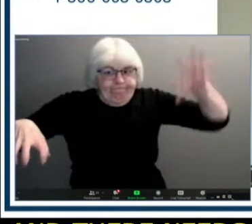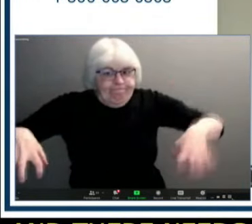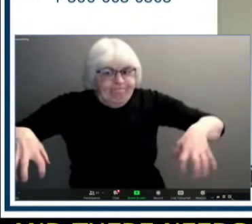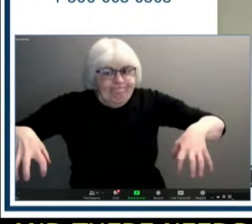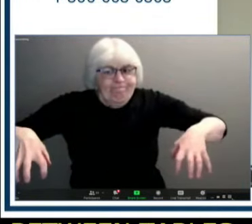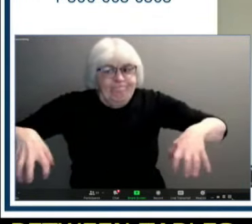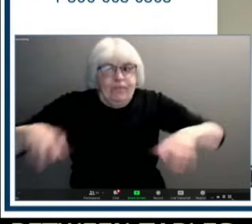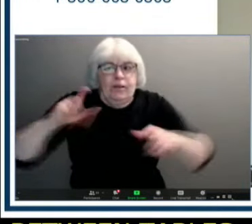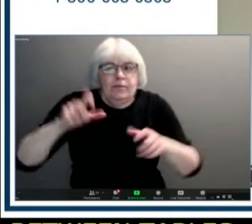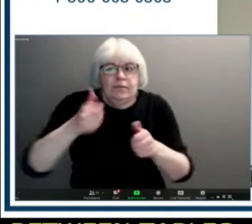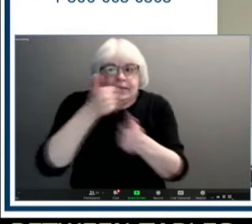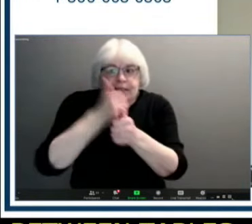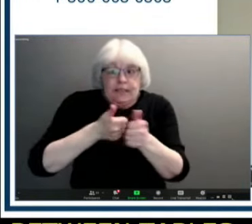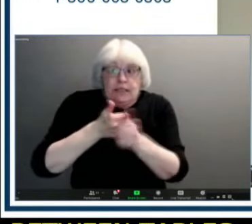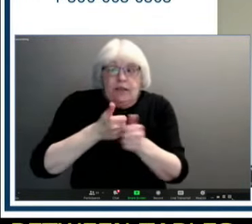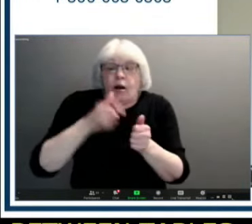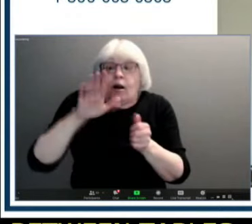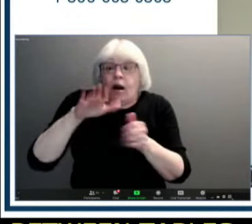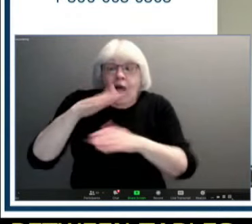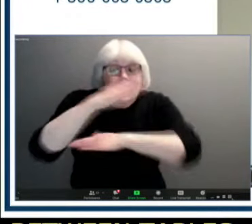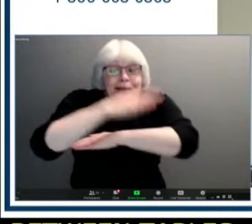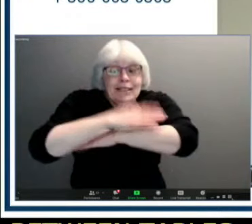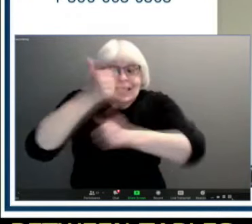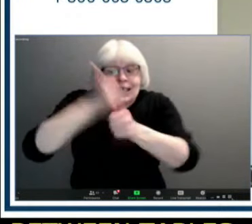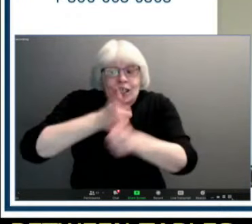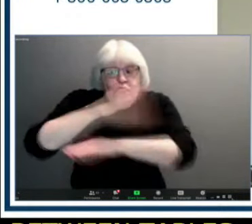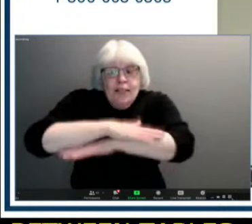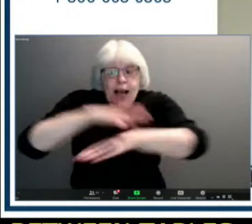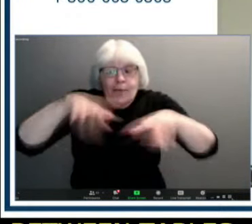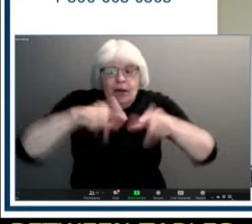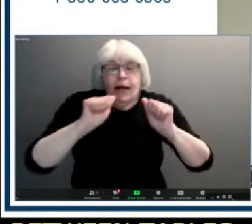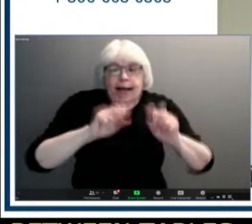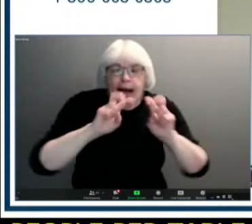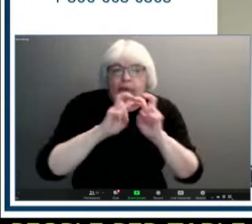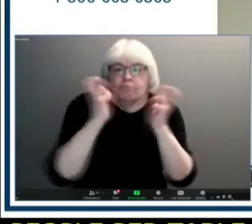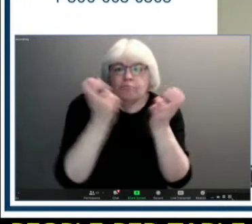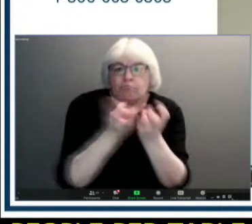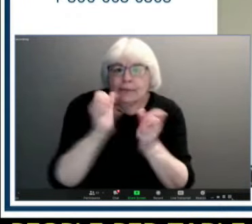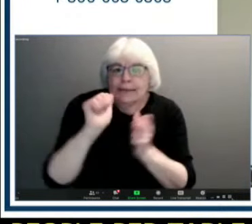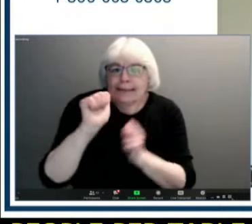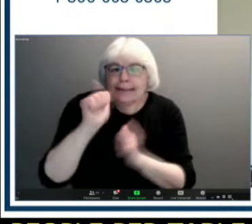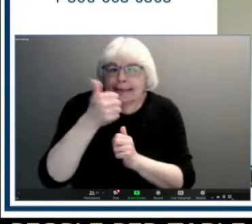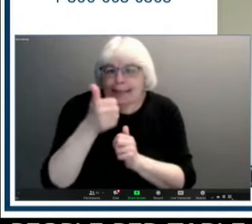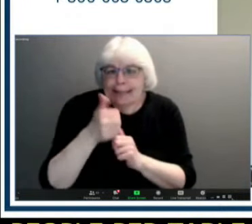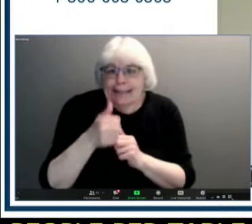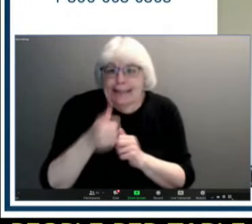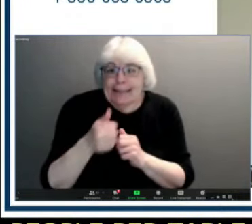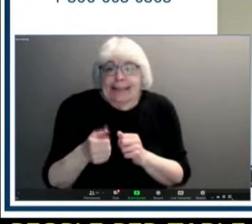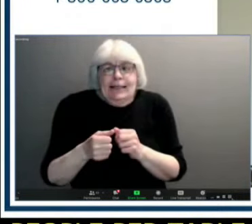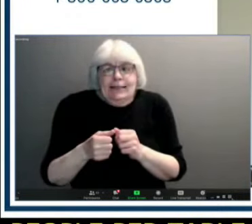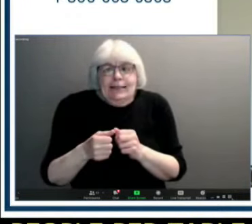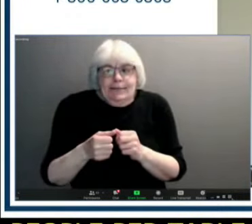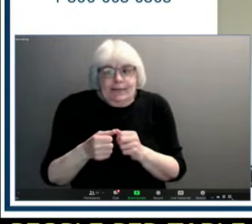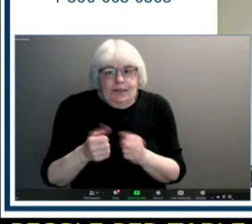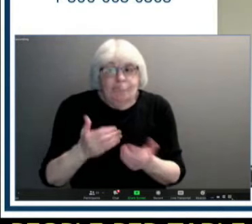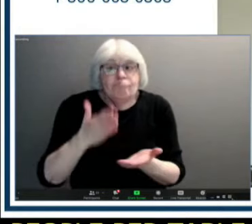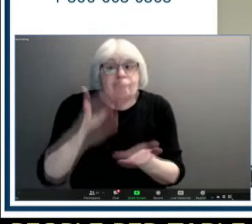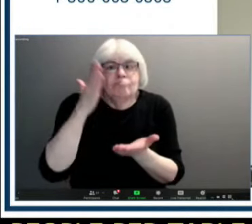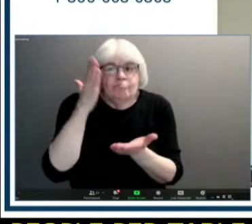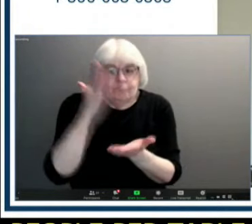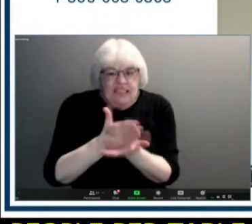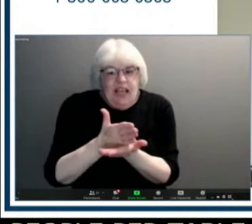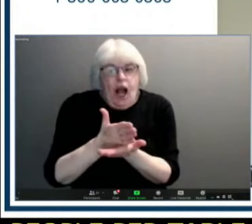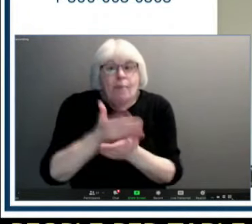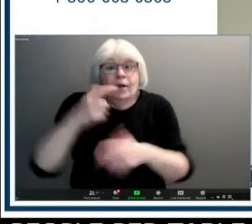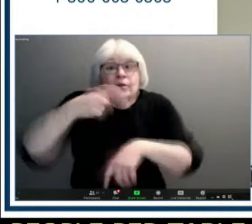will have to stop dine-in service at 11 p.m. and close to any seated service